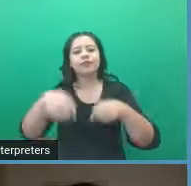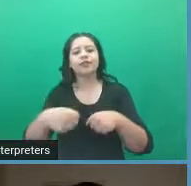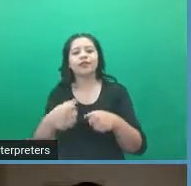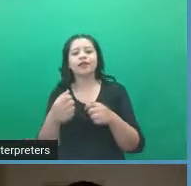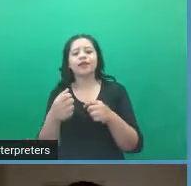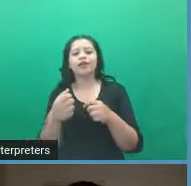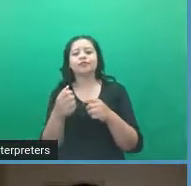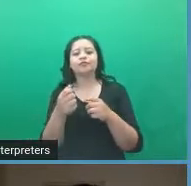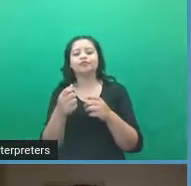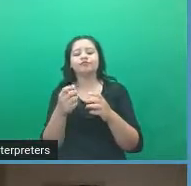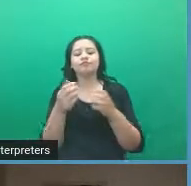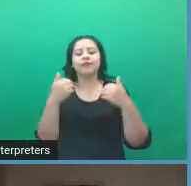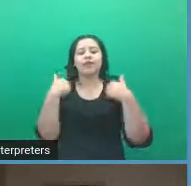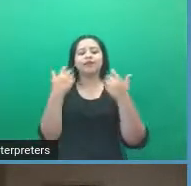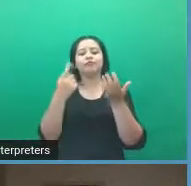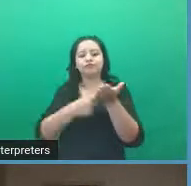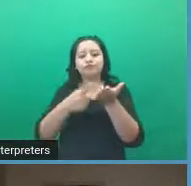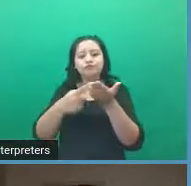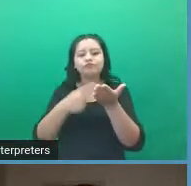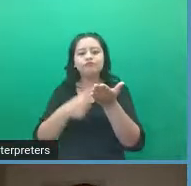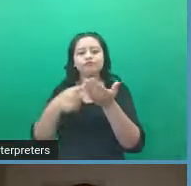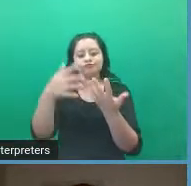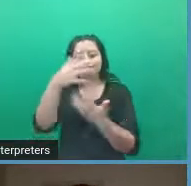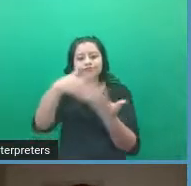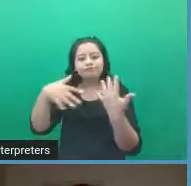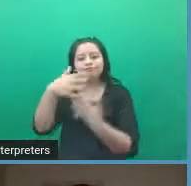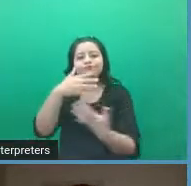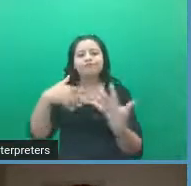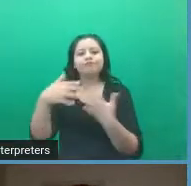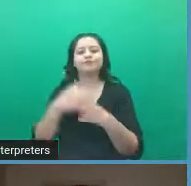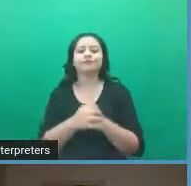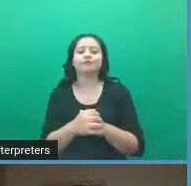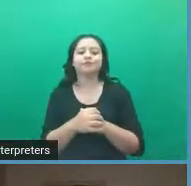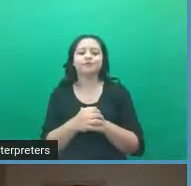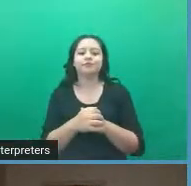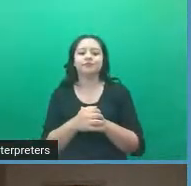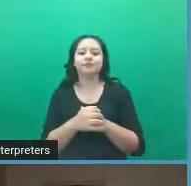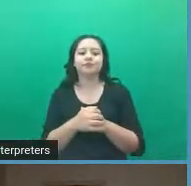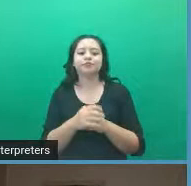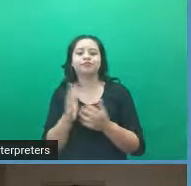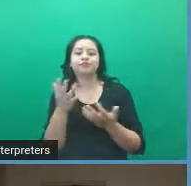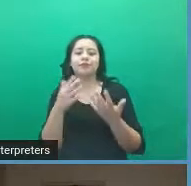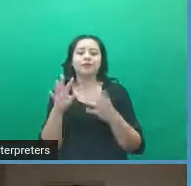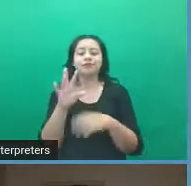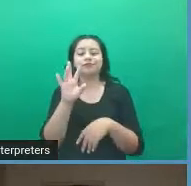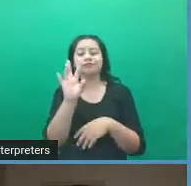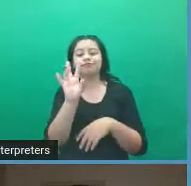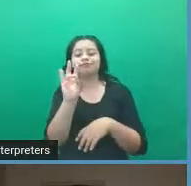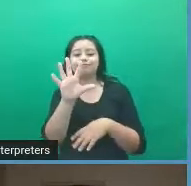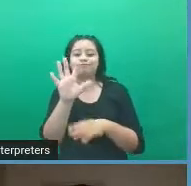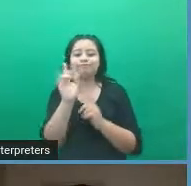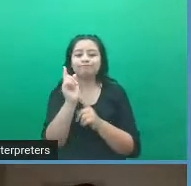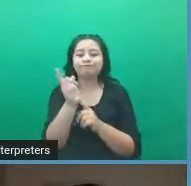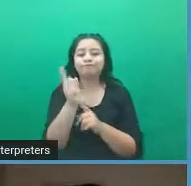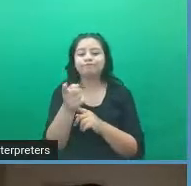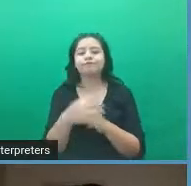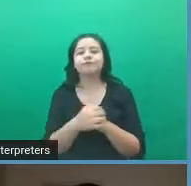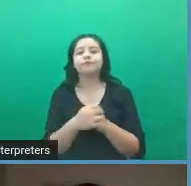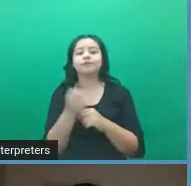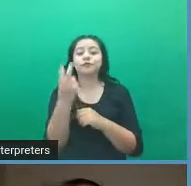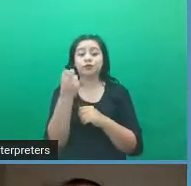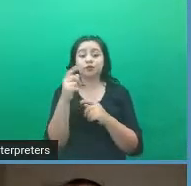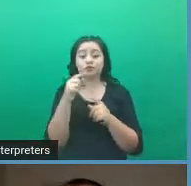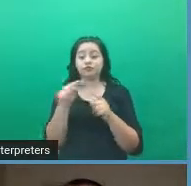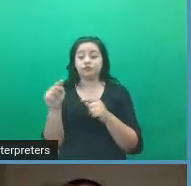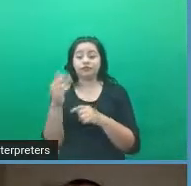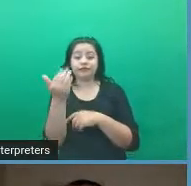leads all the discussions with interactive, which are interactive and last about 75 minutes. Sessions are limited to 12 to